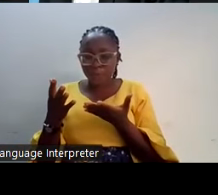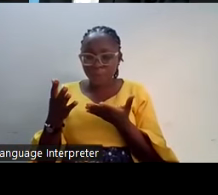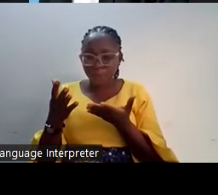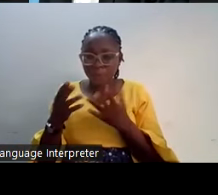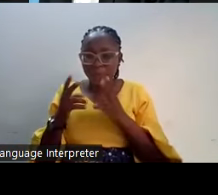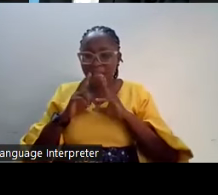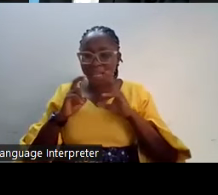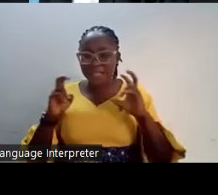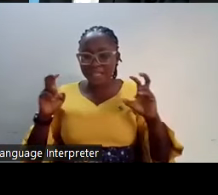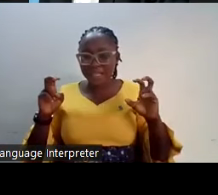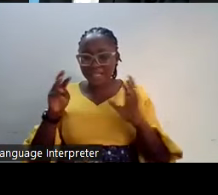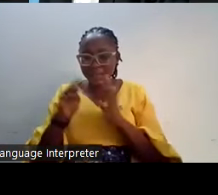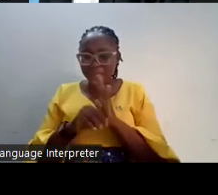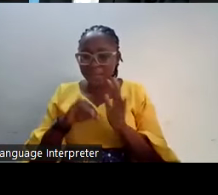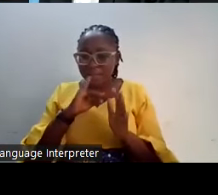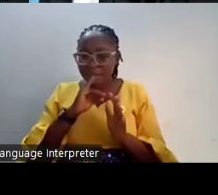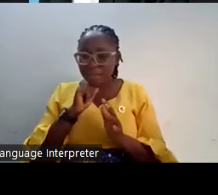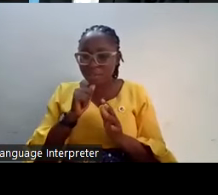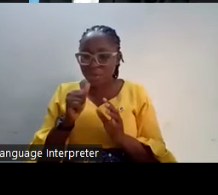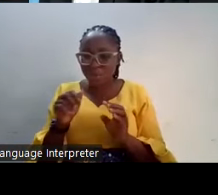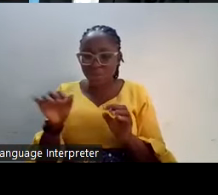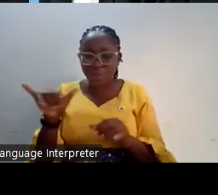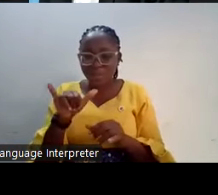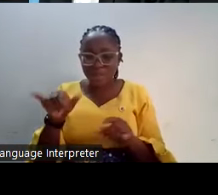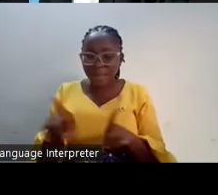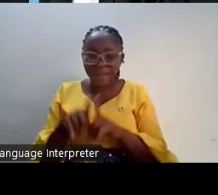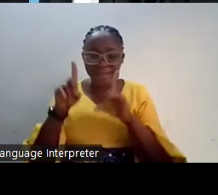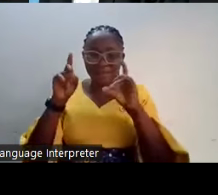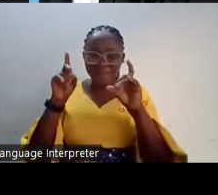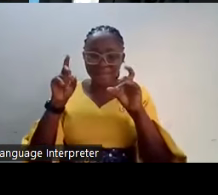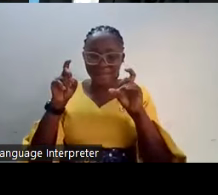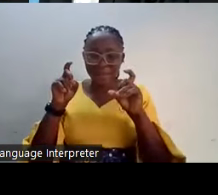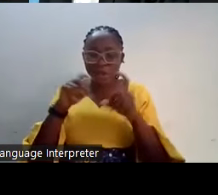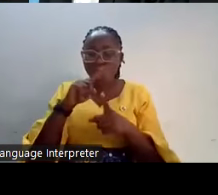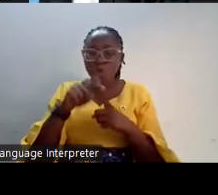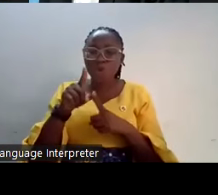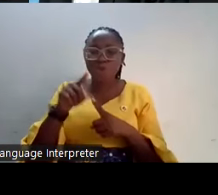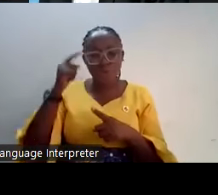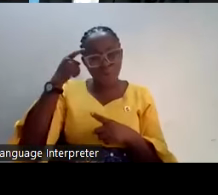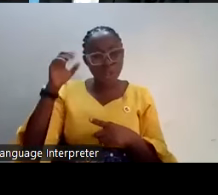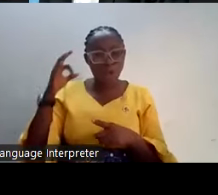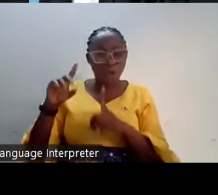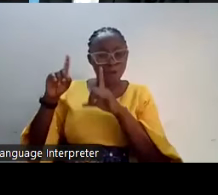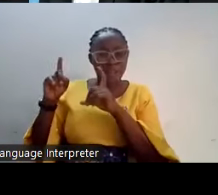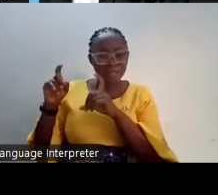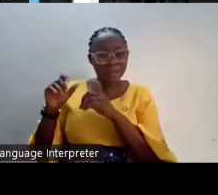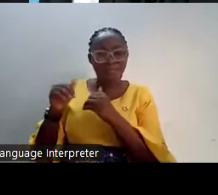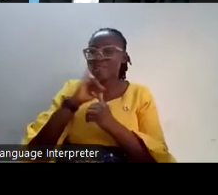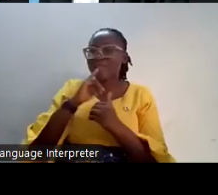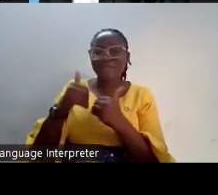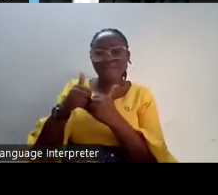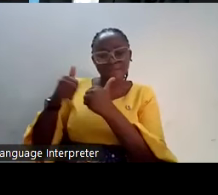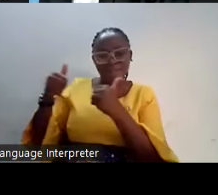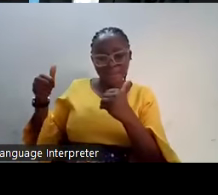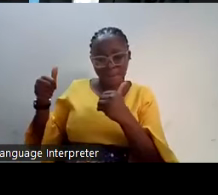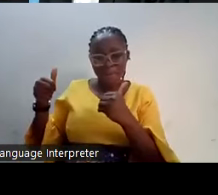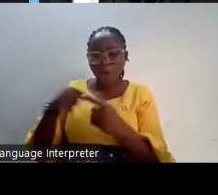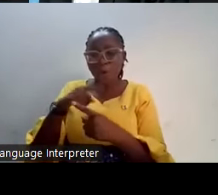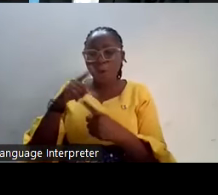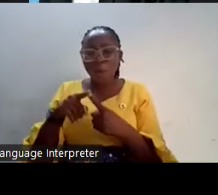Assessment is not equal to testing. When we think of testing, it's one test, one tool. When I think